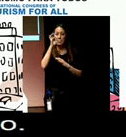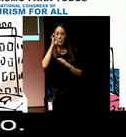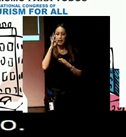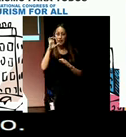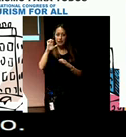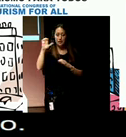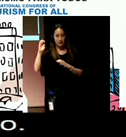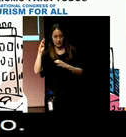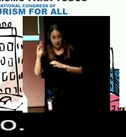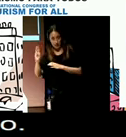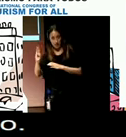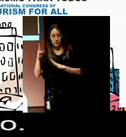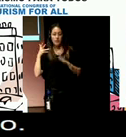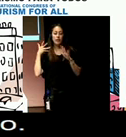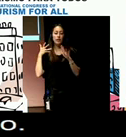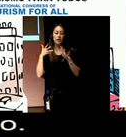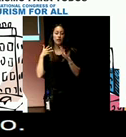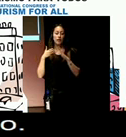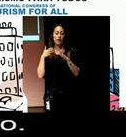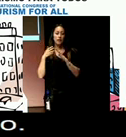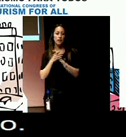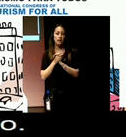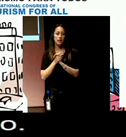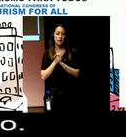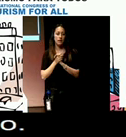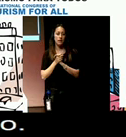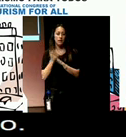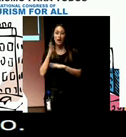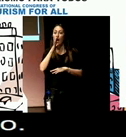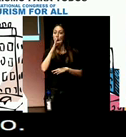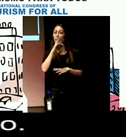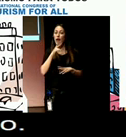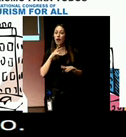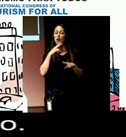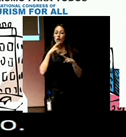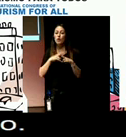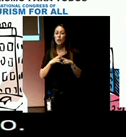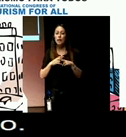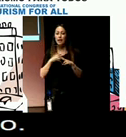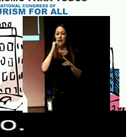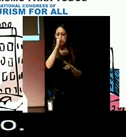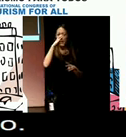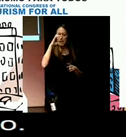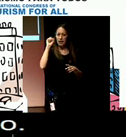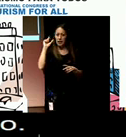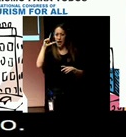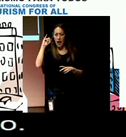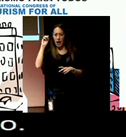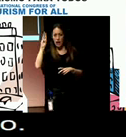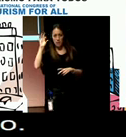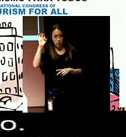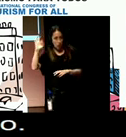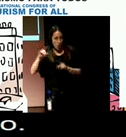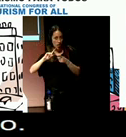Which is now known as eCalypso platform, was a European initiative. It was funded by the European Call